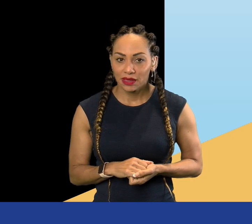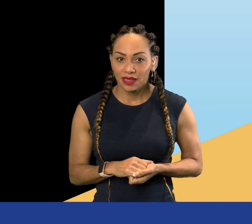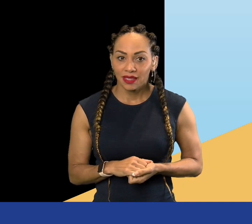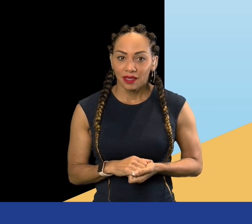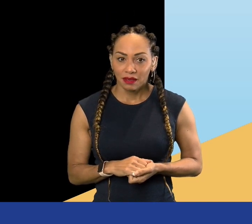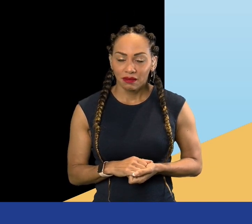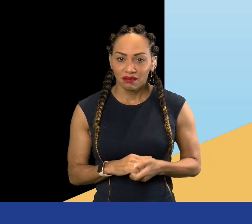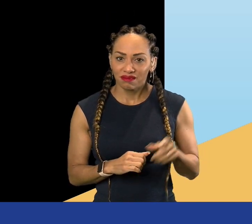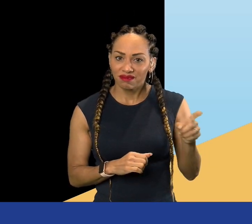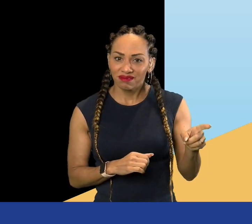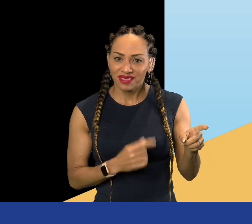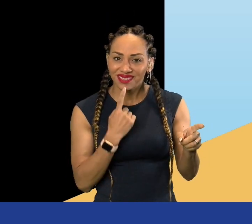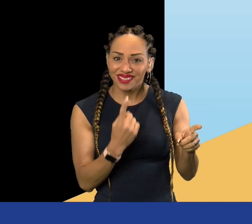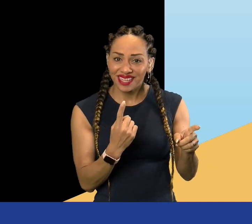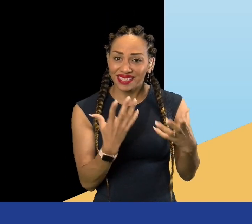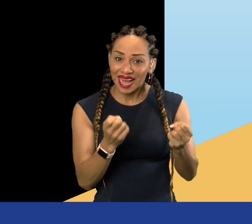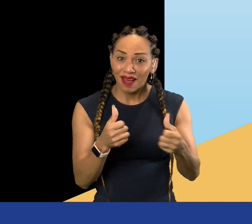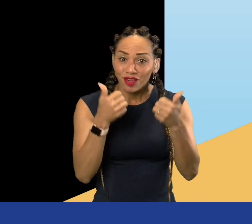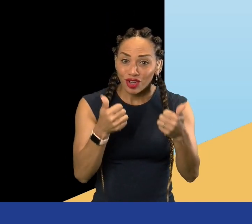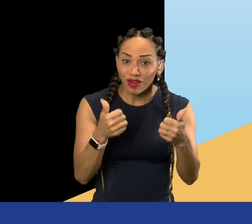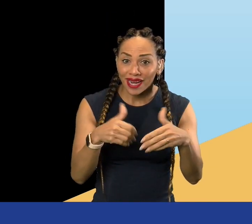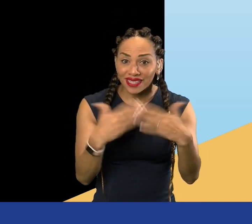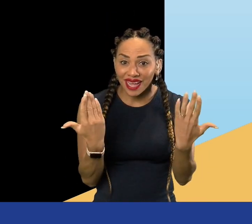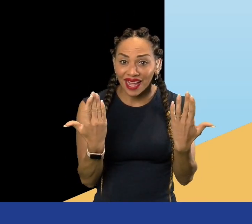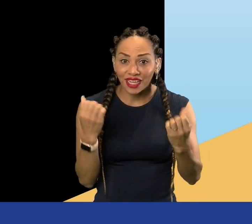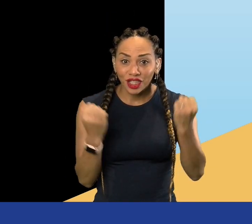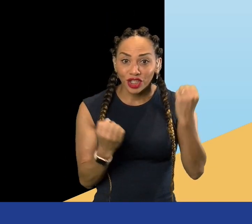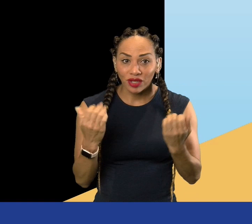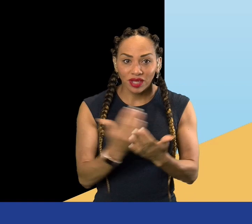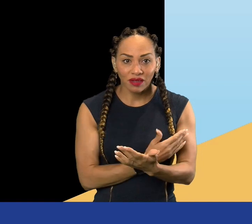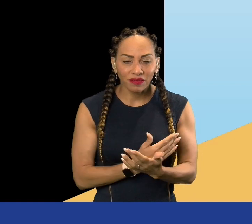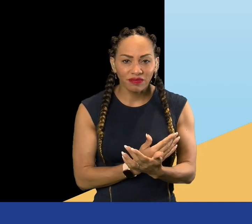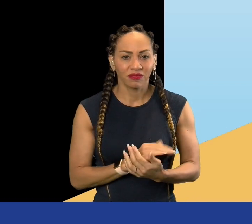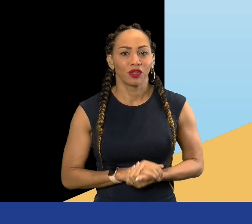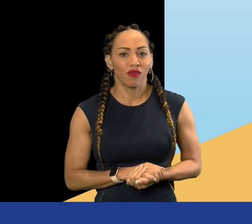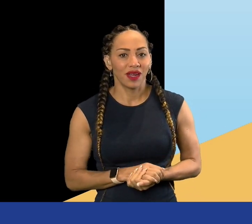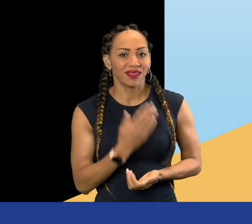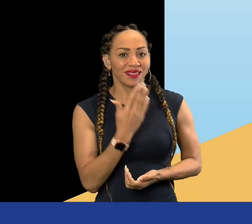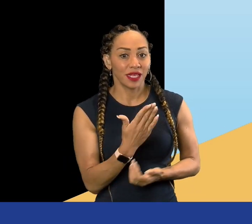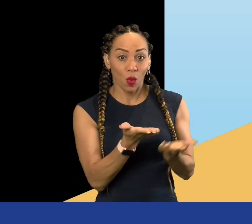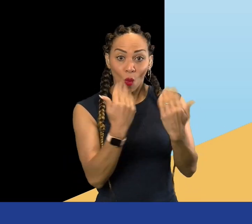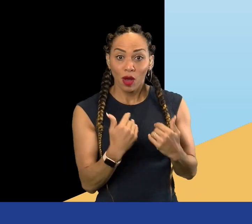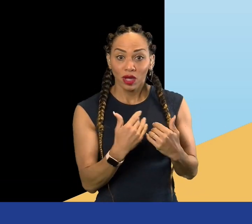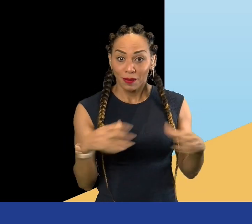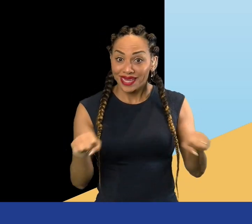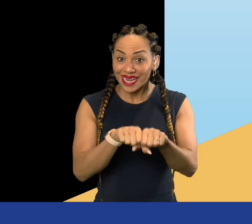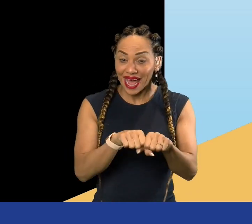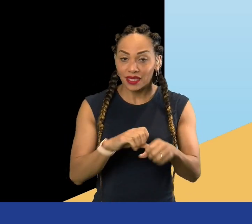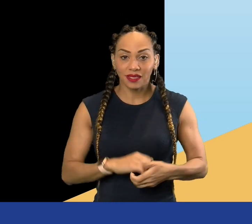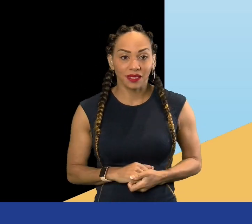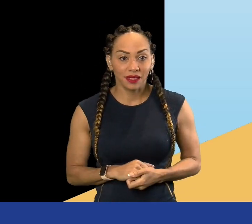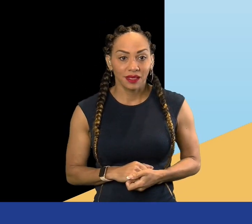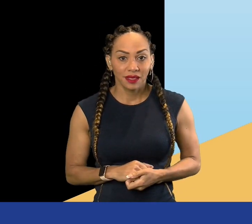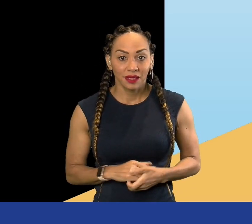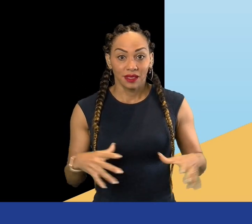Have a great day. Drive safe. I'd love to. Right. Welcome. Connect plug. Plug connected. Communicating with vehicle. Please